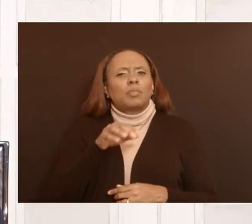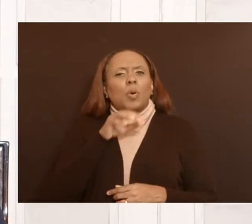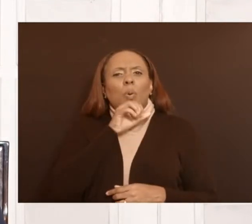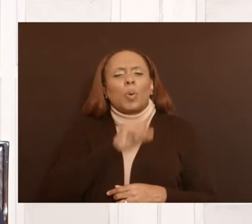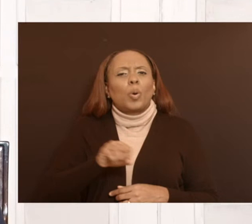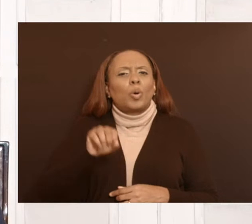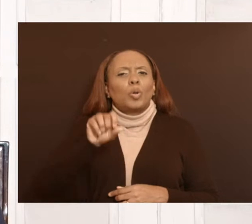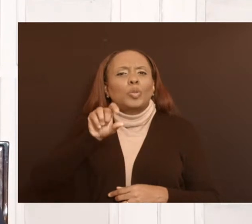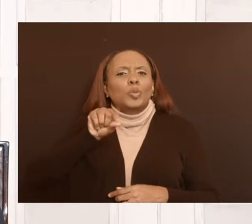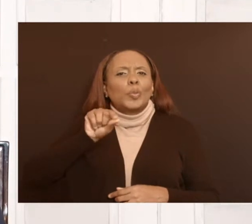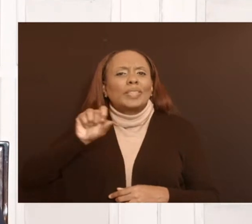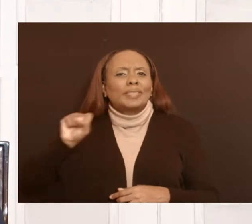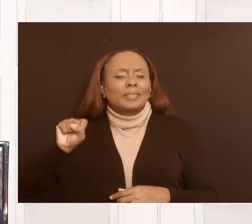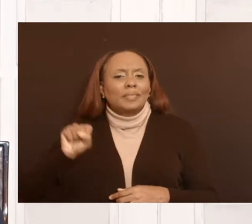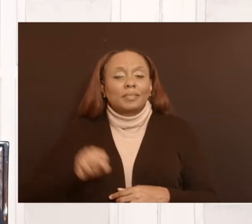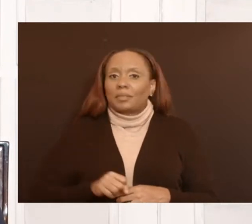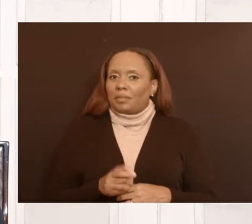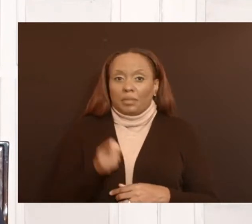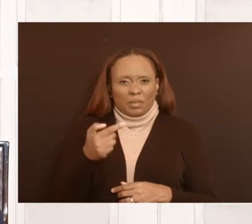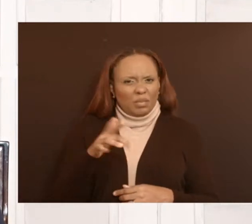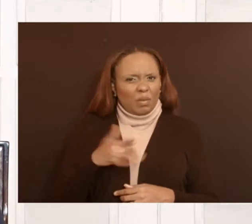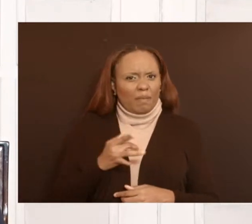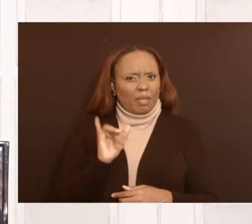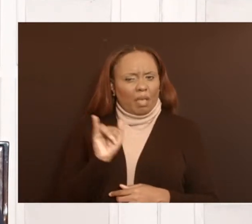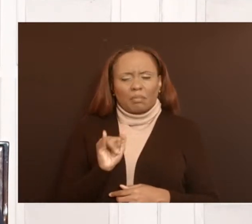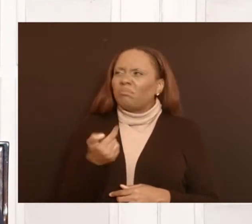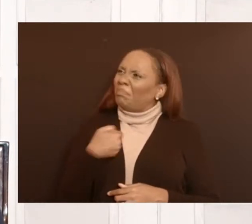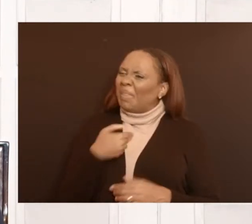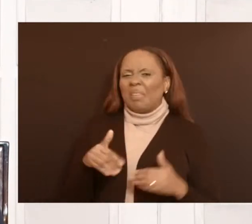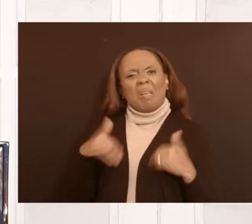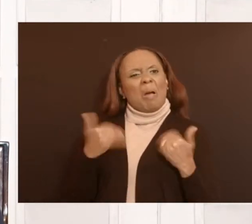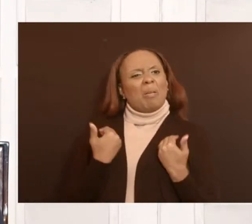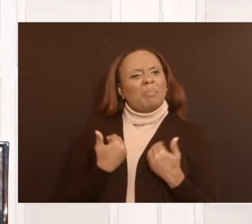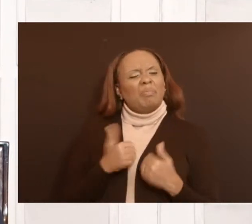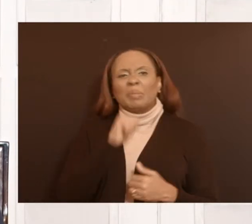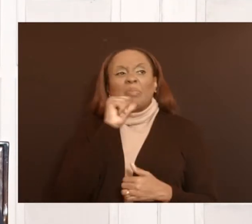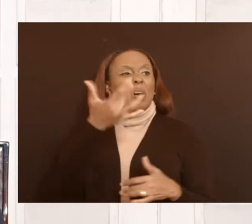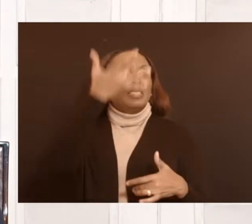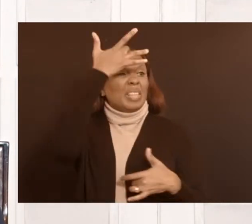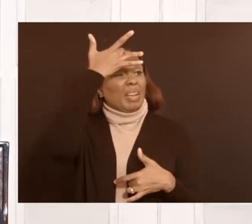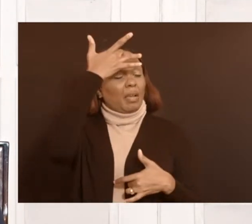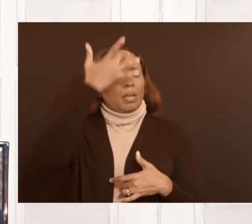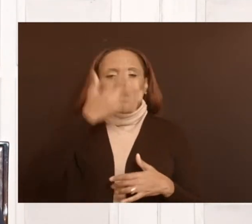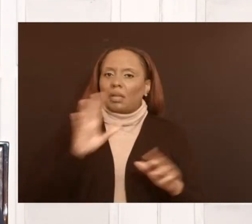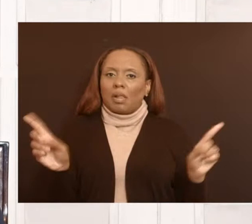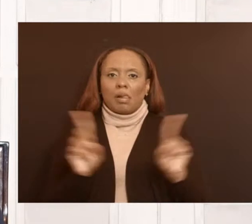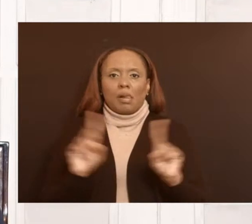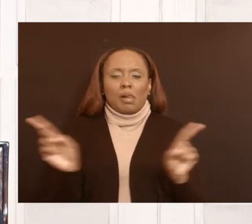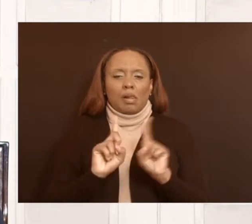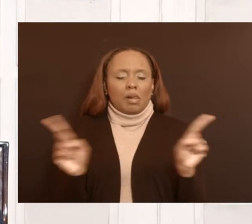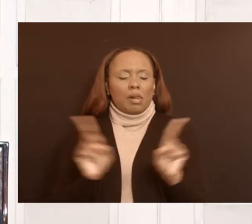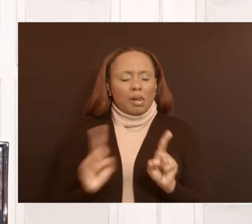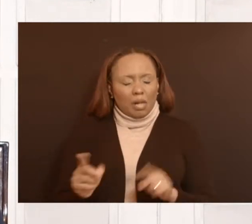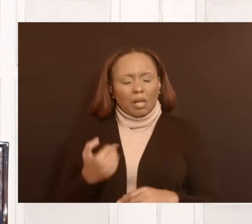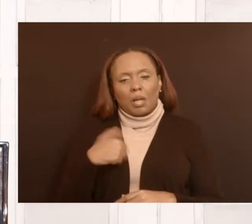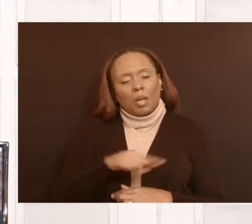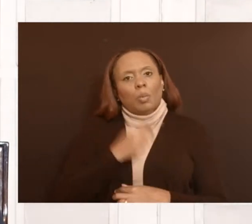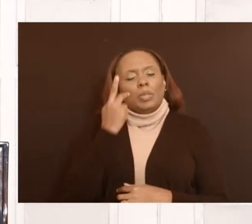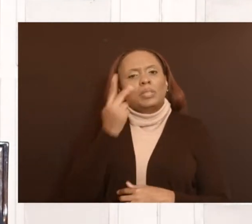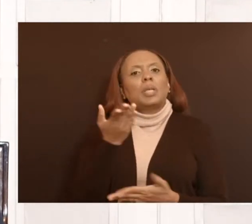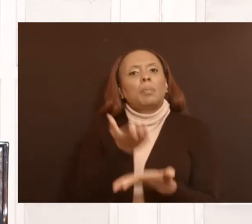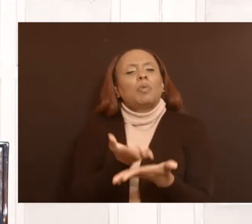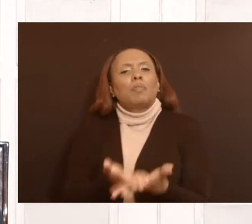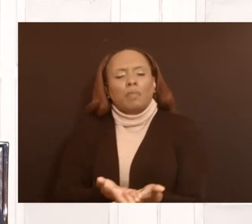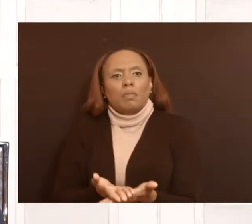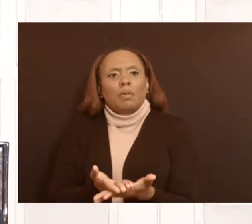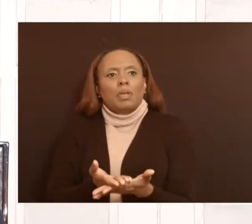because you are young that you can't get ill, this is not true. We have seen this certainly in this over the last